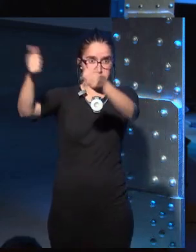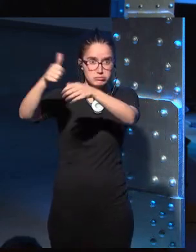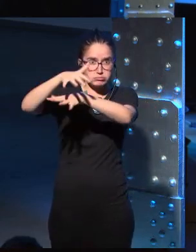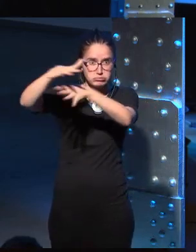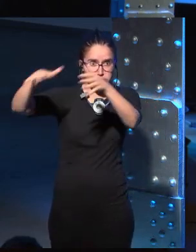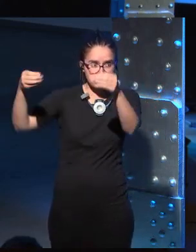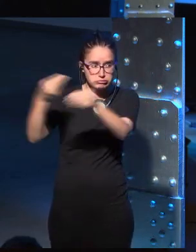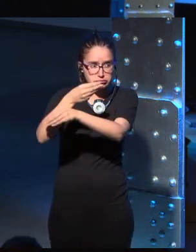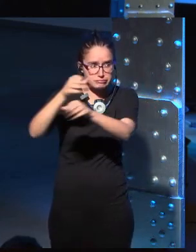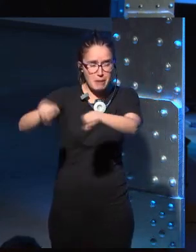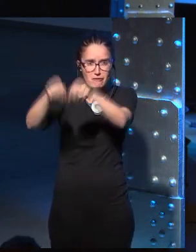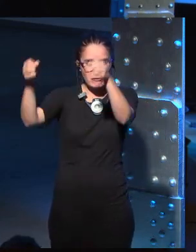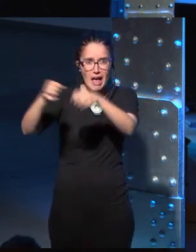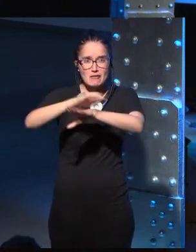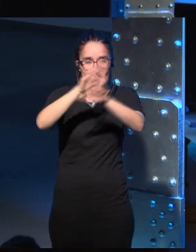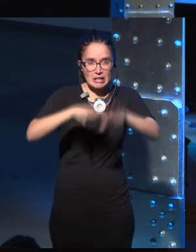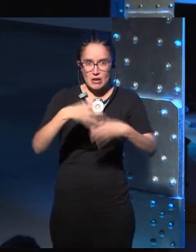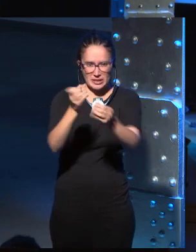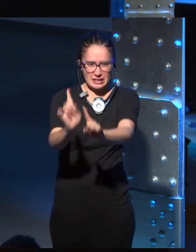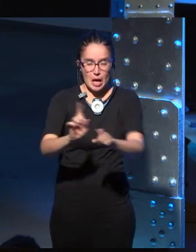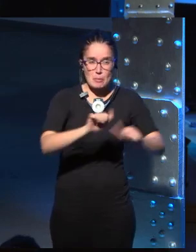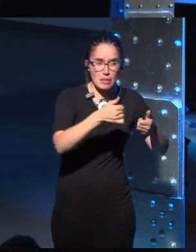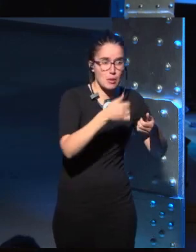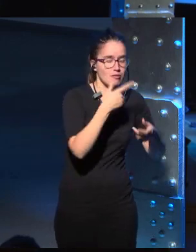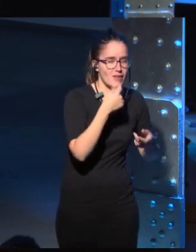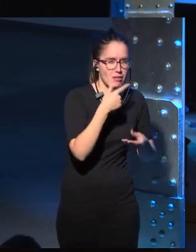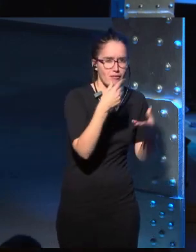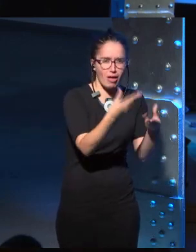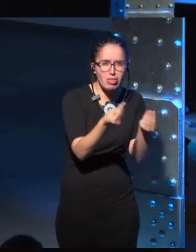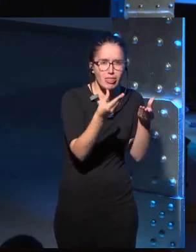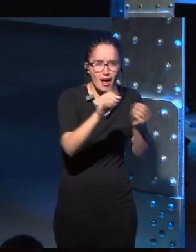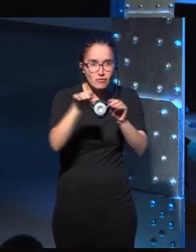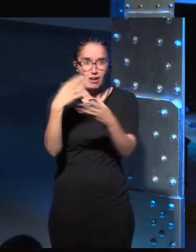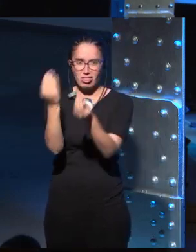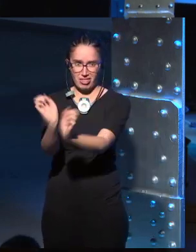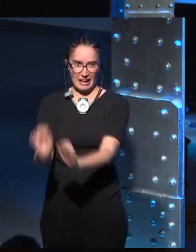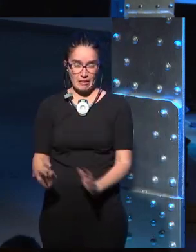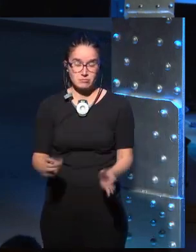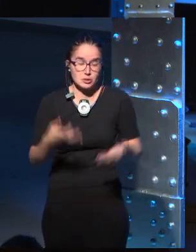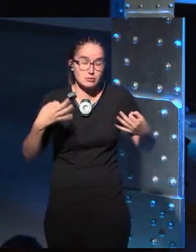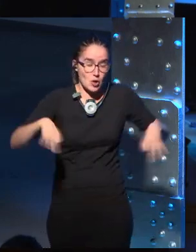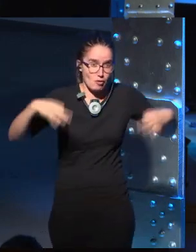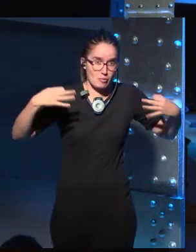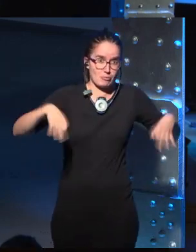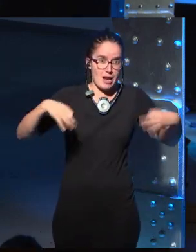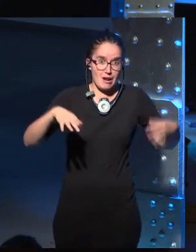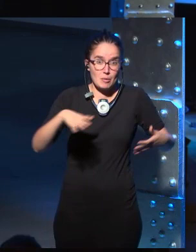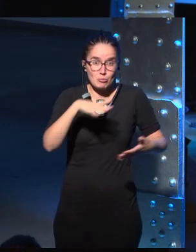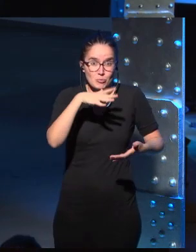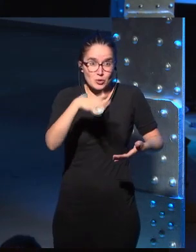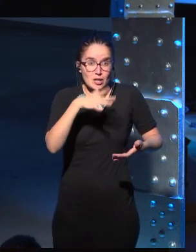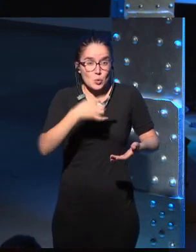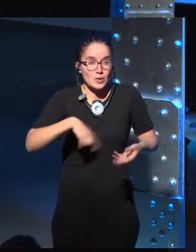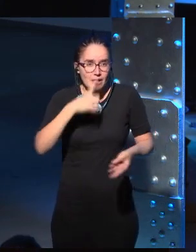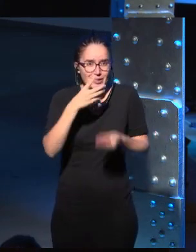the end, you won't understand anything anymore. Okay? Which is normal, because we can't use our intuition all